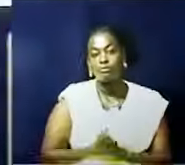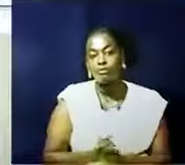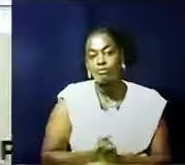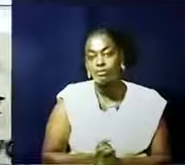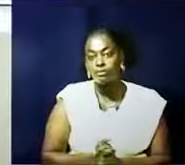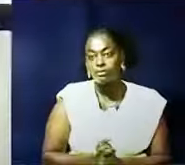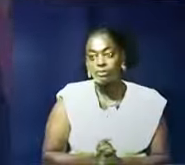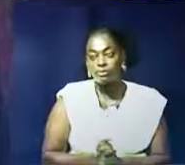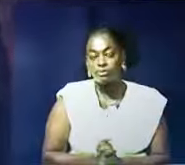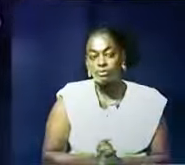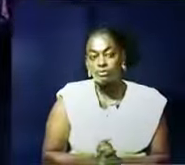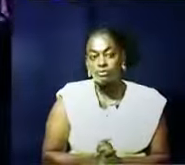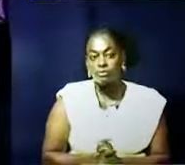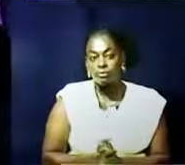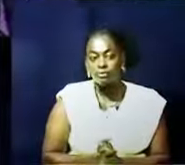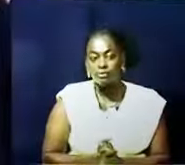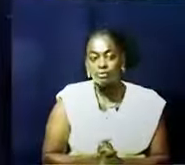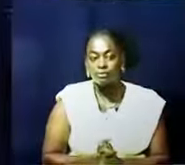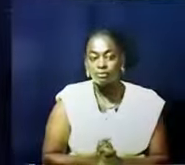God's.